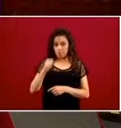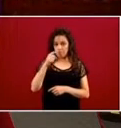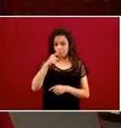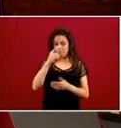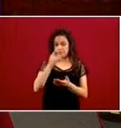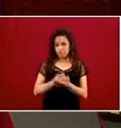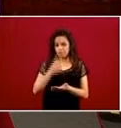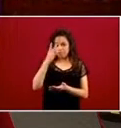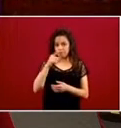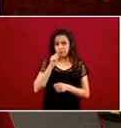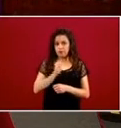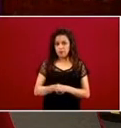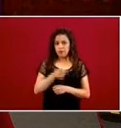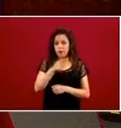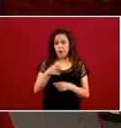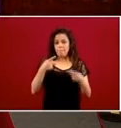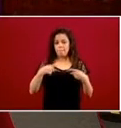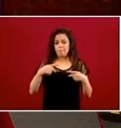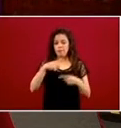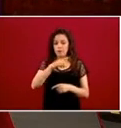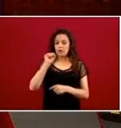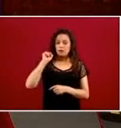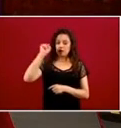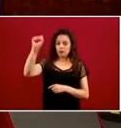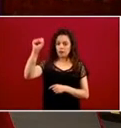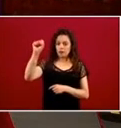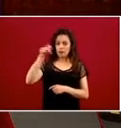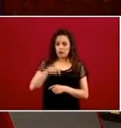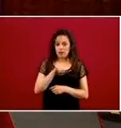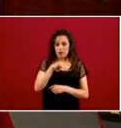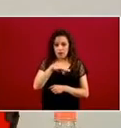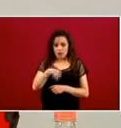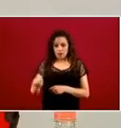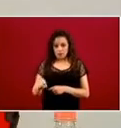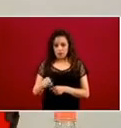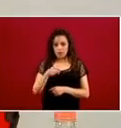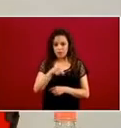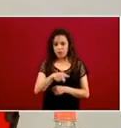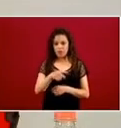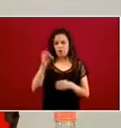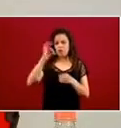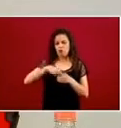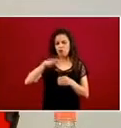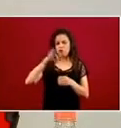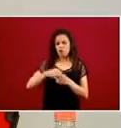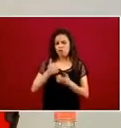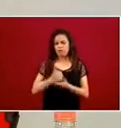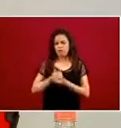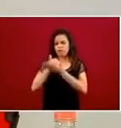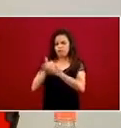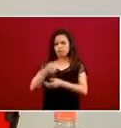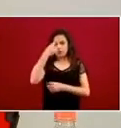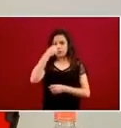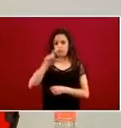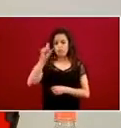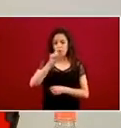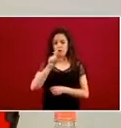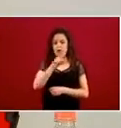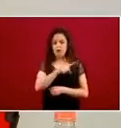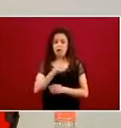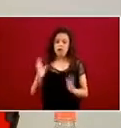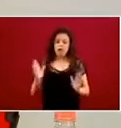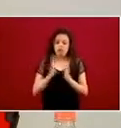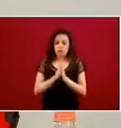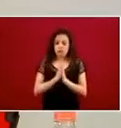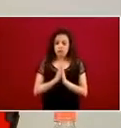And in particular, in the case of the National Institute for Social Security, IMSS, we will also